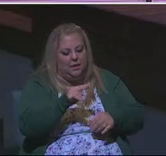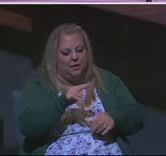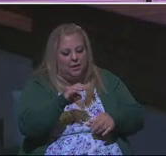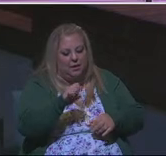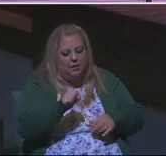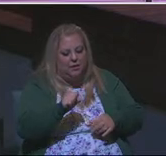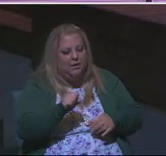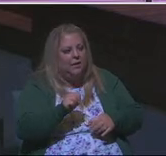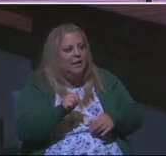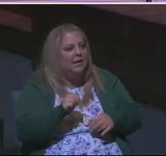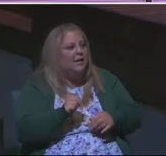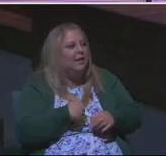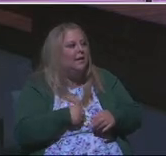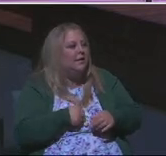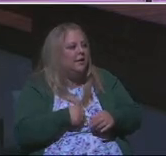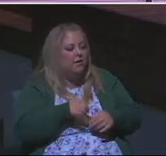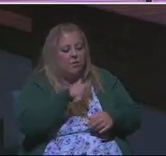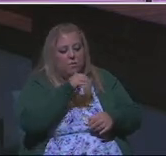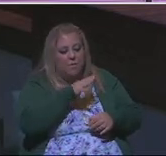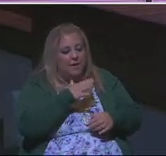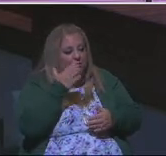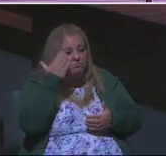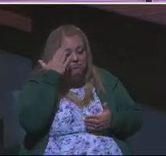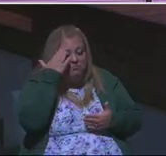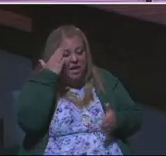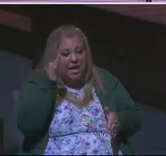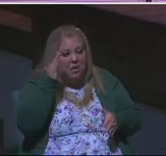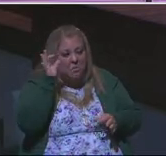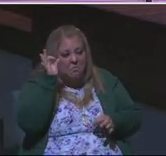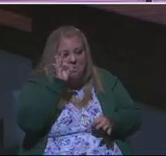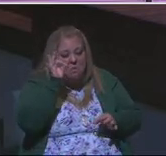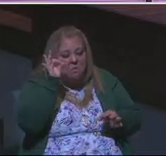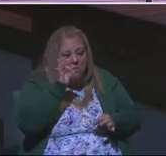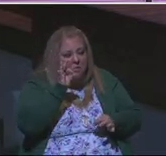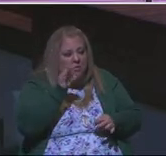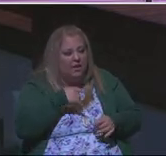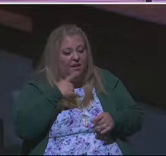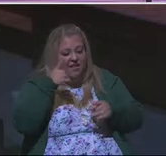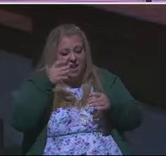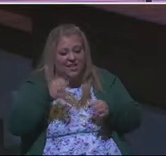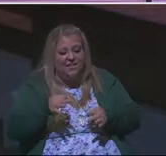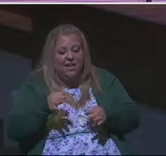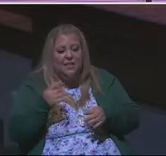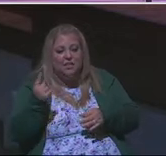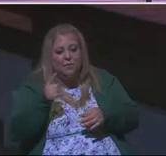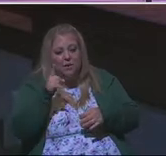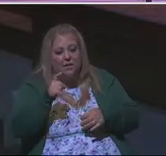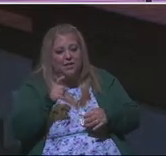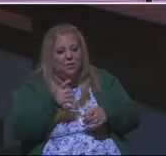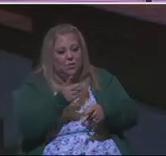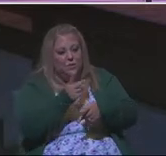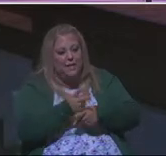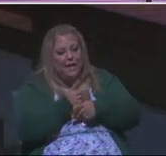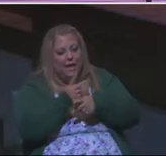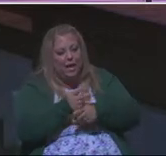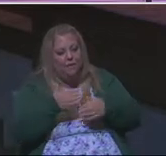there. The ladies are not aware of that. They decide, you know what? Somebody's got to take care of the body of Jesus. Sabbath is passed,